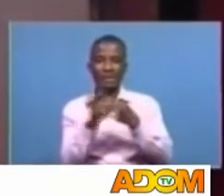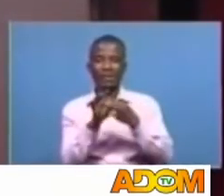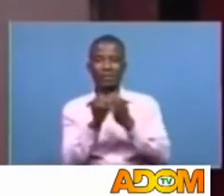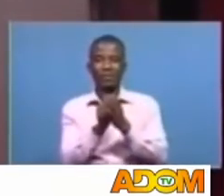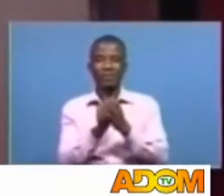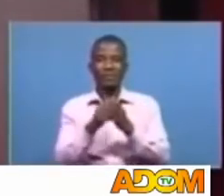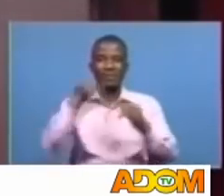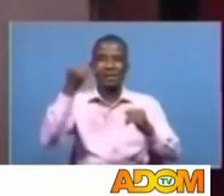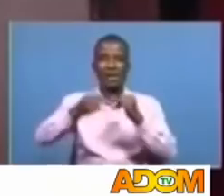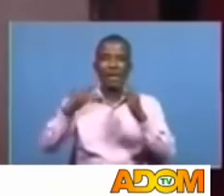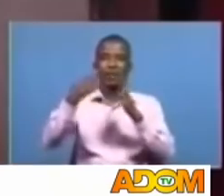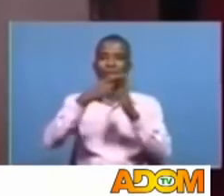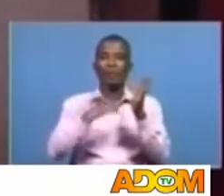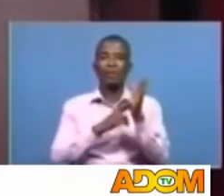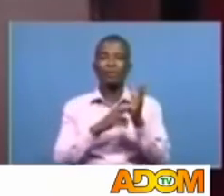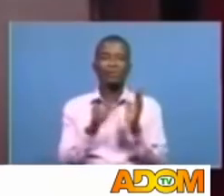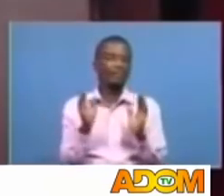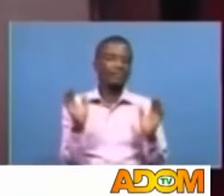My lords,